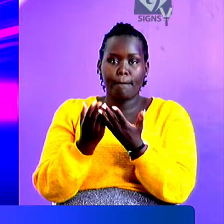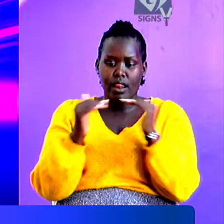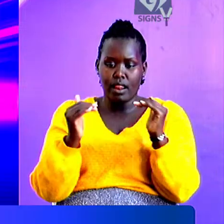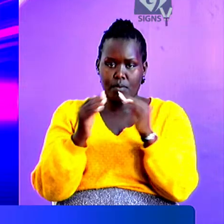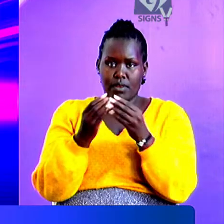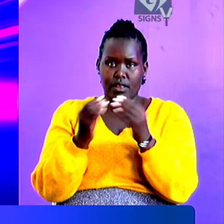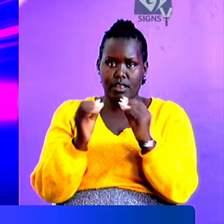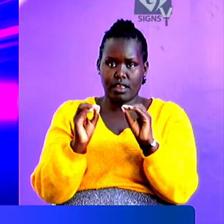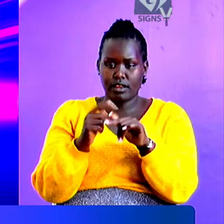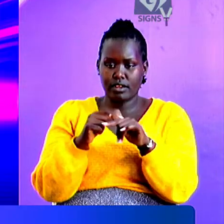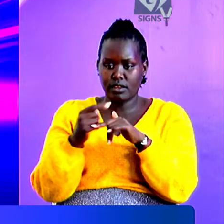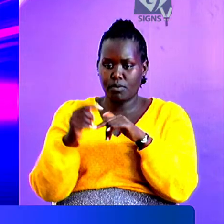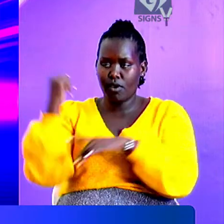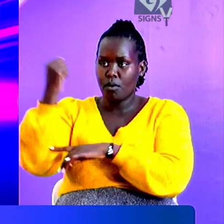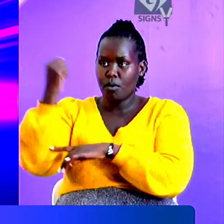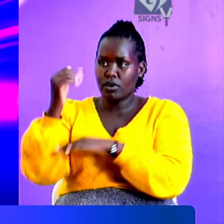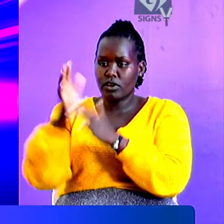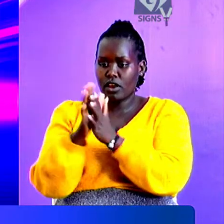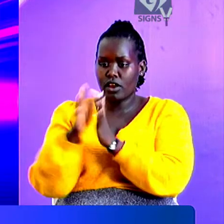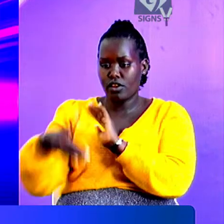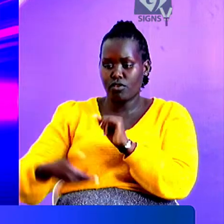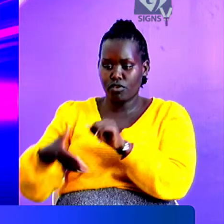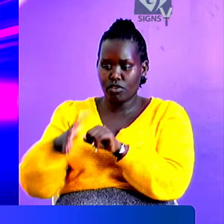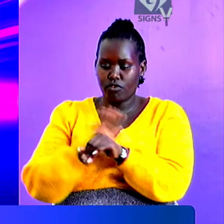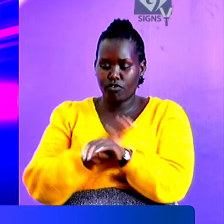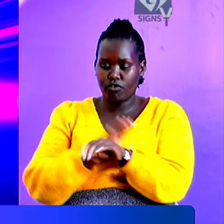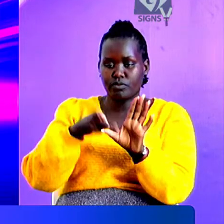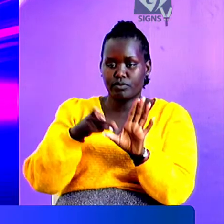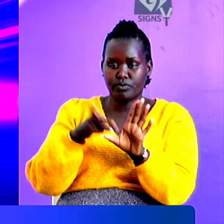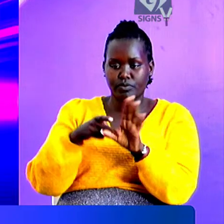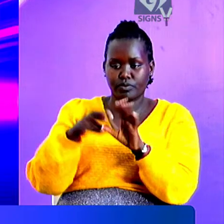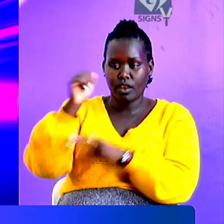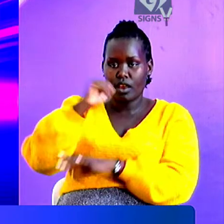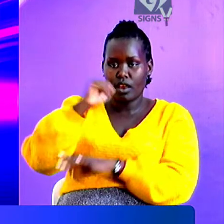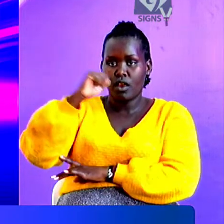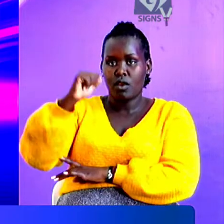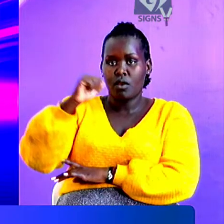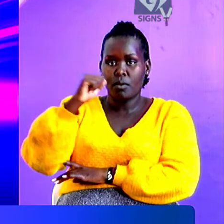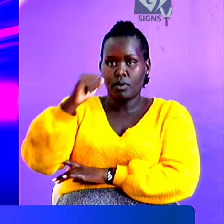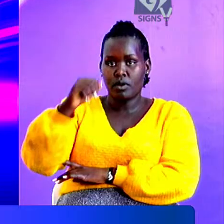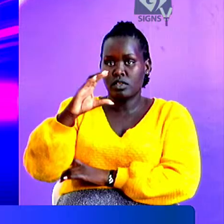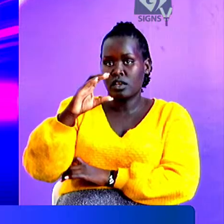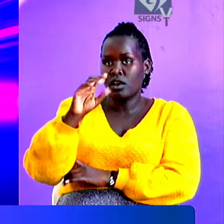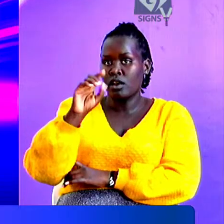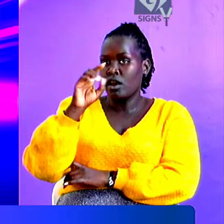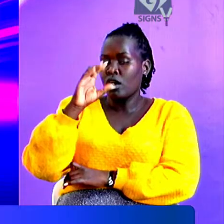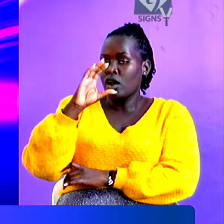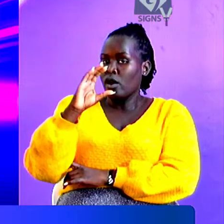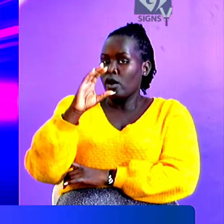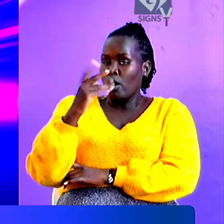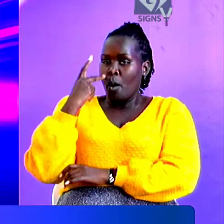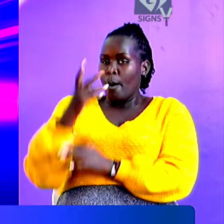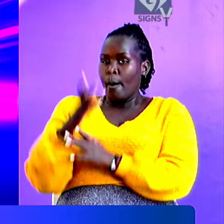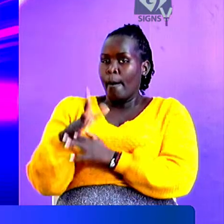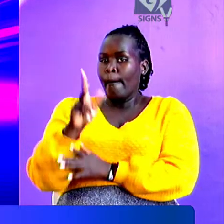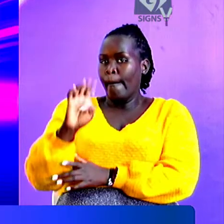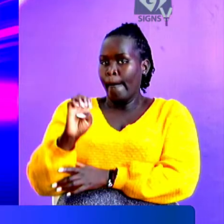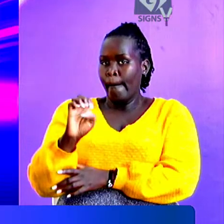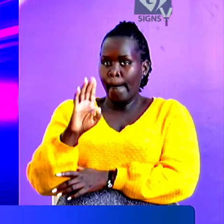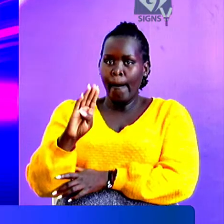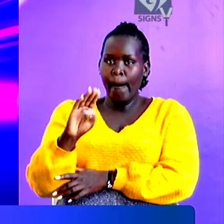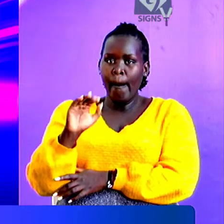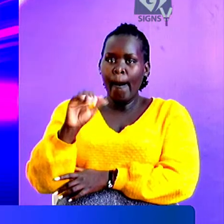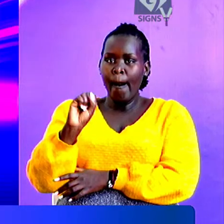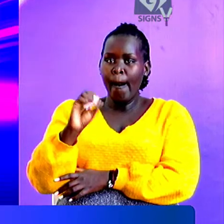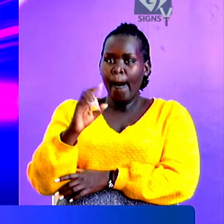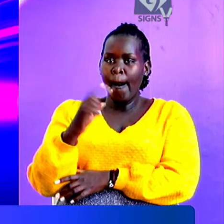but also youthful participation in politics. You all saw how Kebaso Morara said that politics sort of ruined his